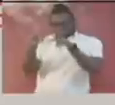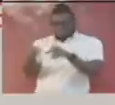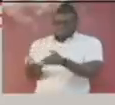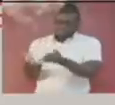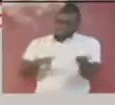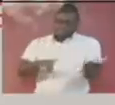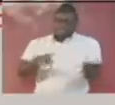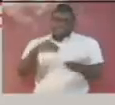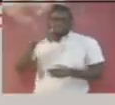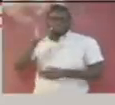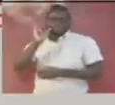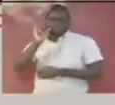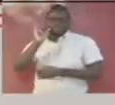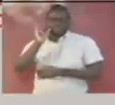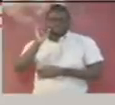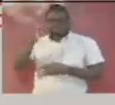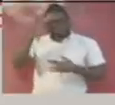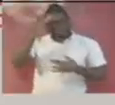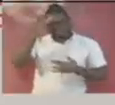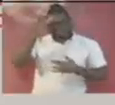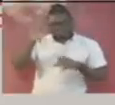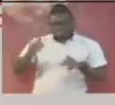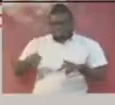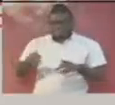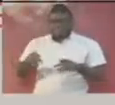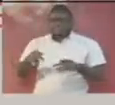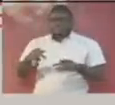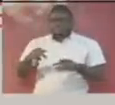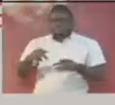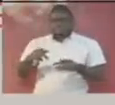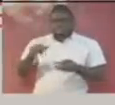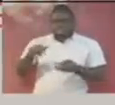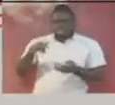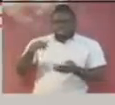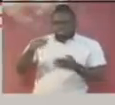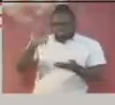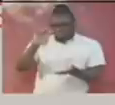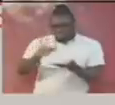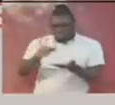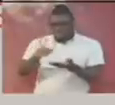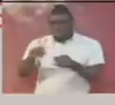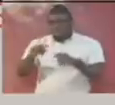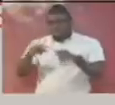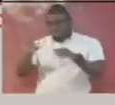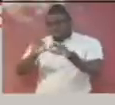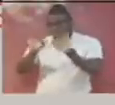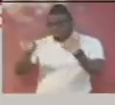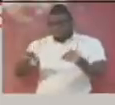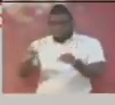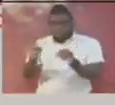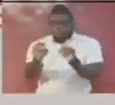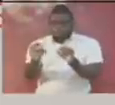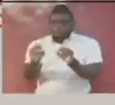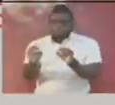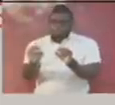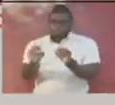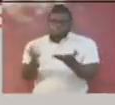step-down facilities, 0. Total patients in state quarantine facilities,